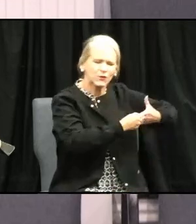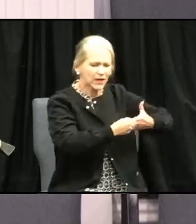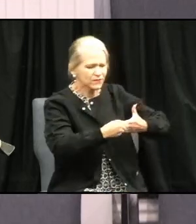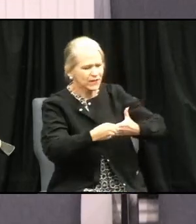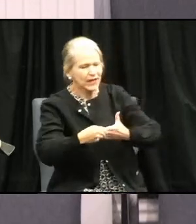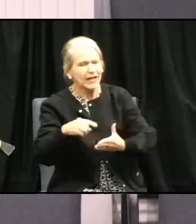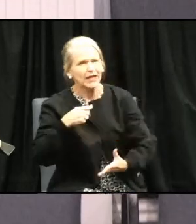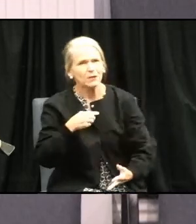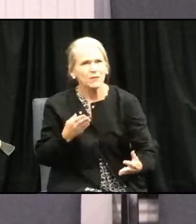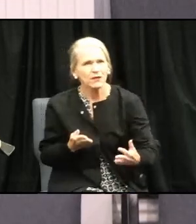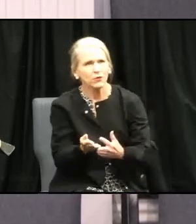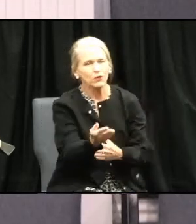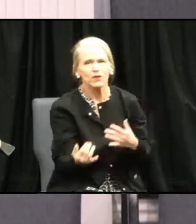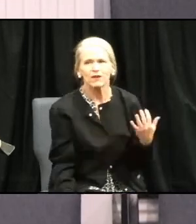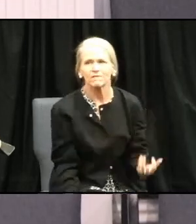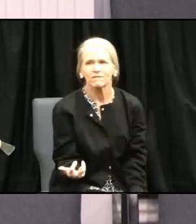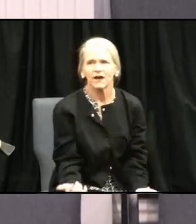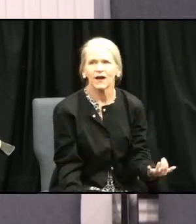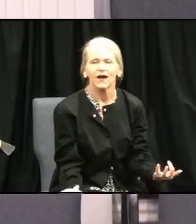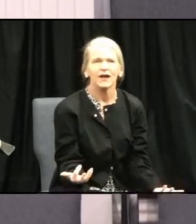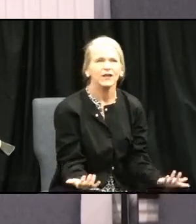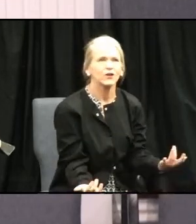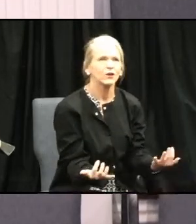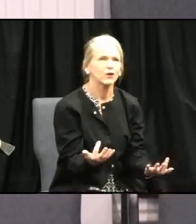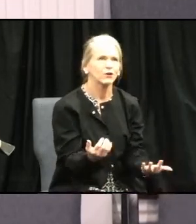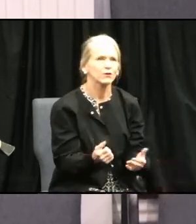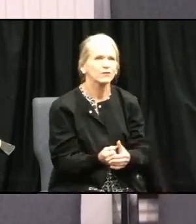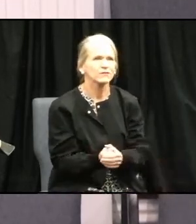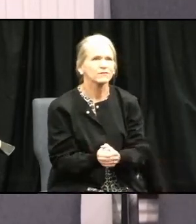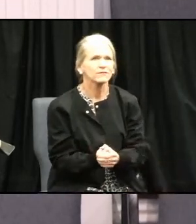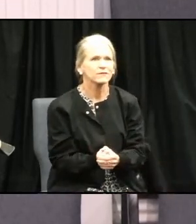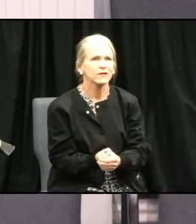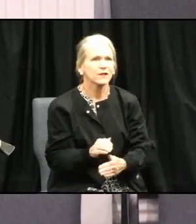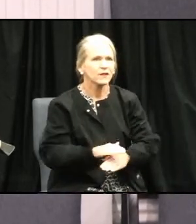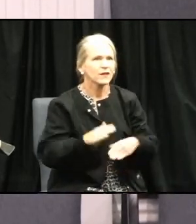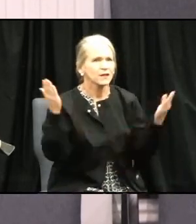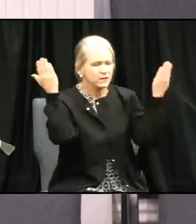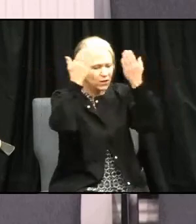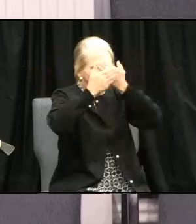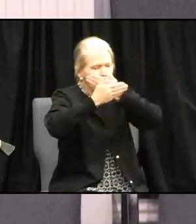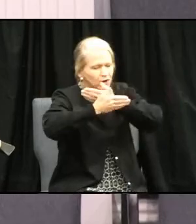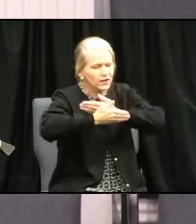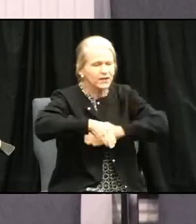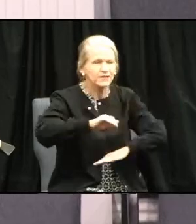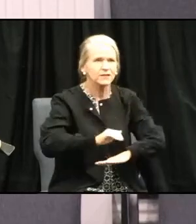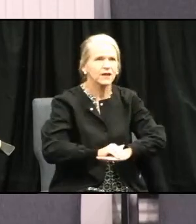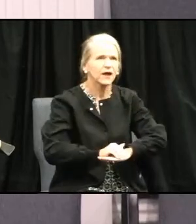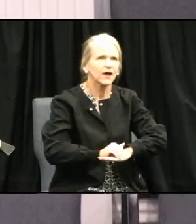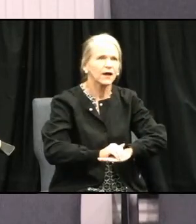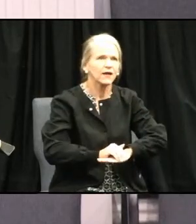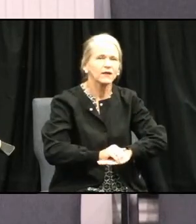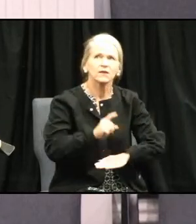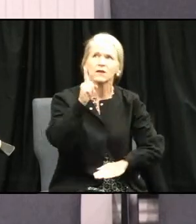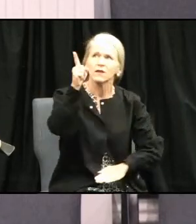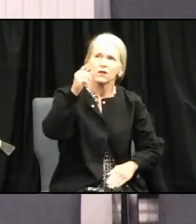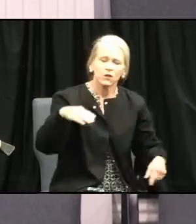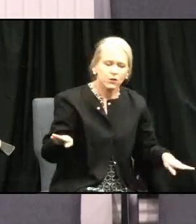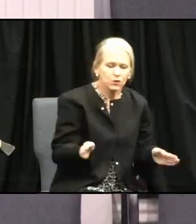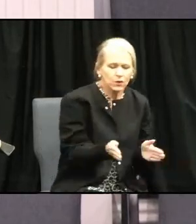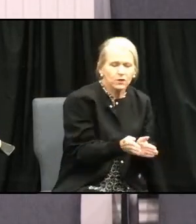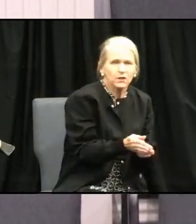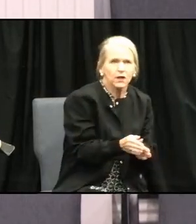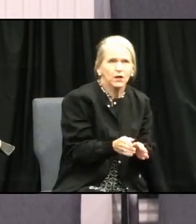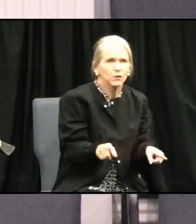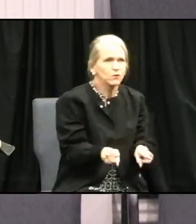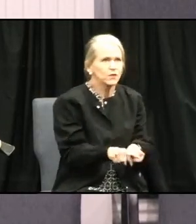voice. You have led me through the fire and darkest nights.